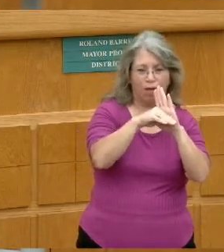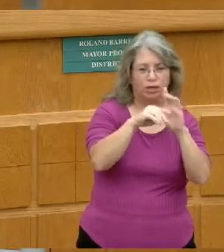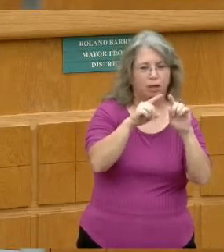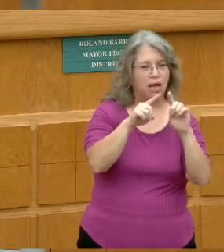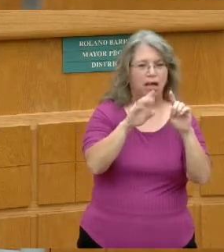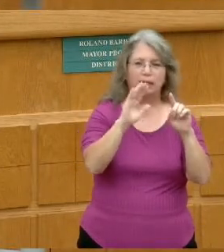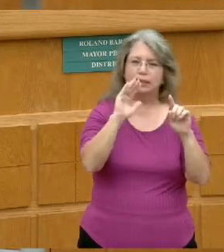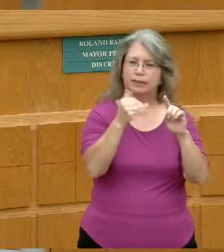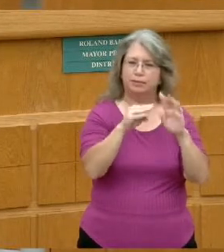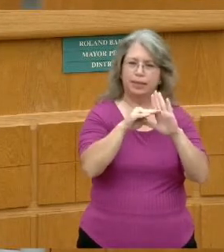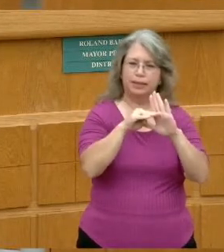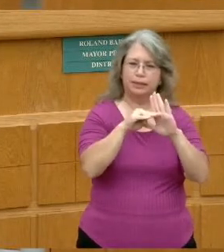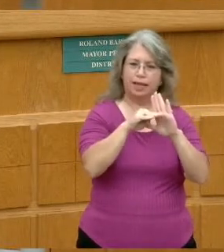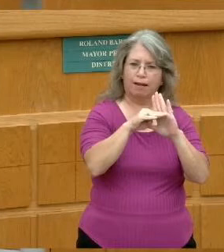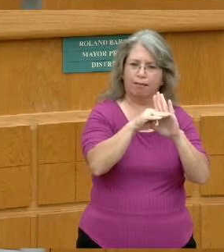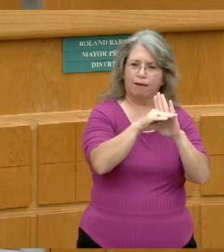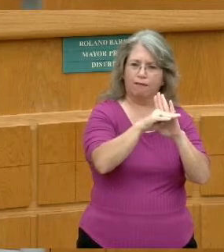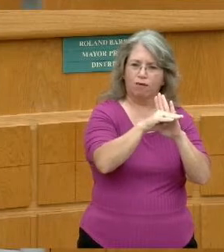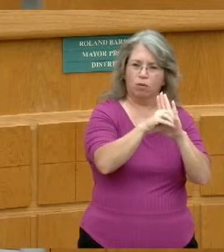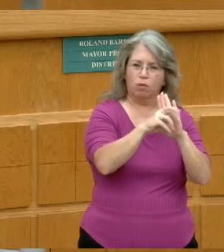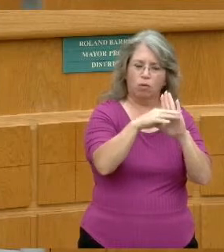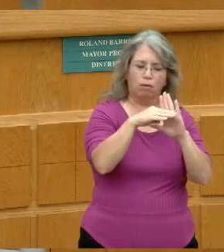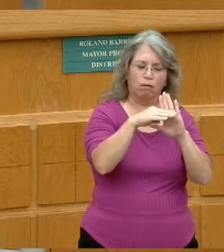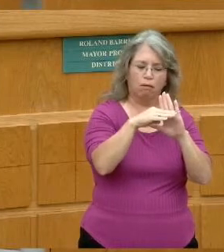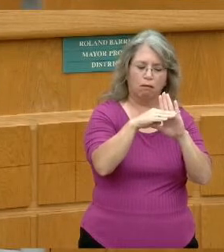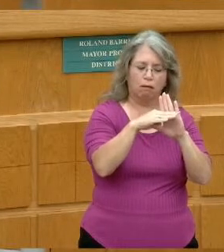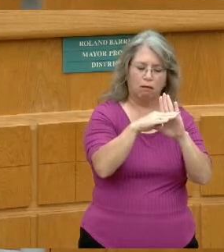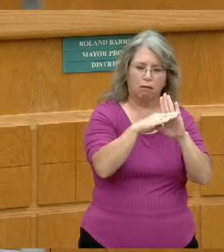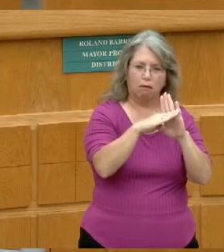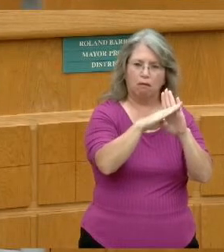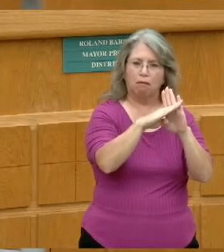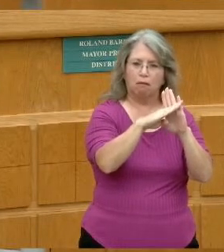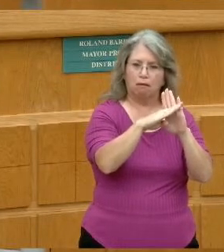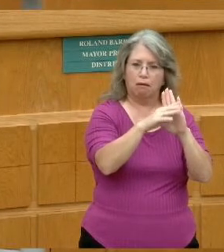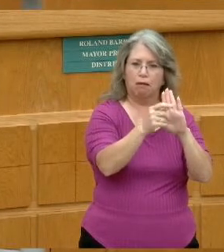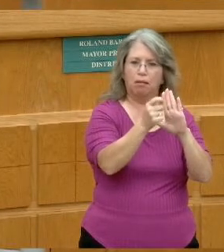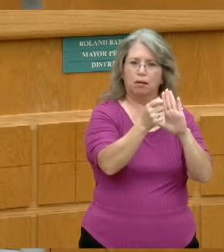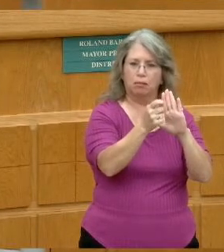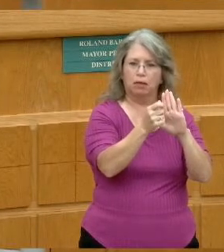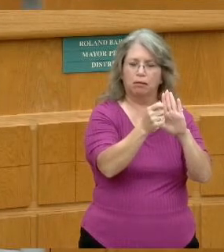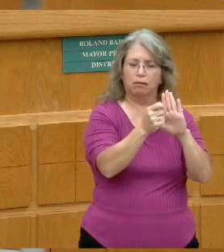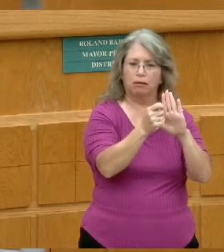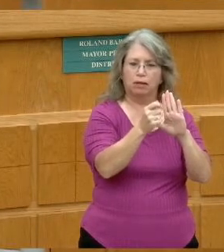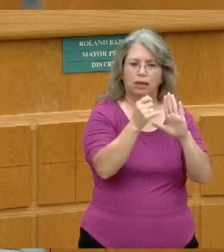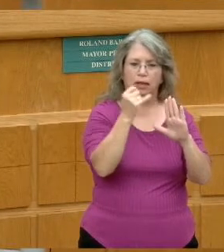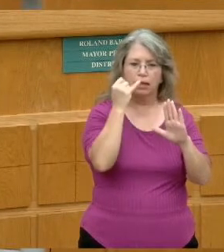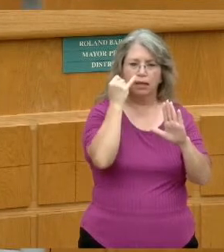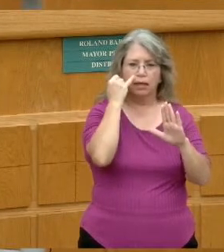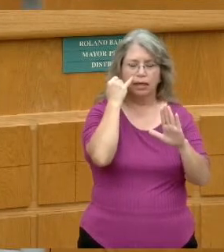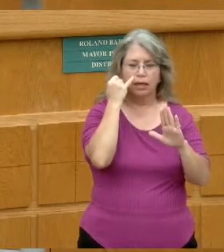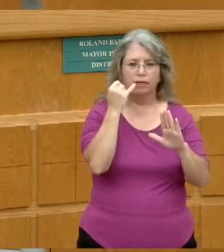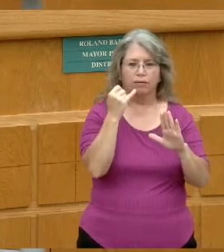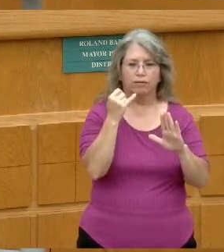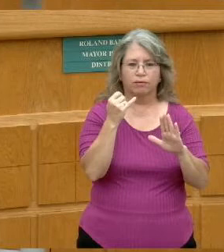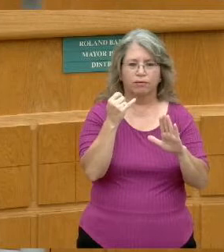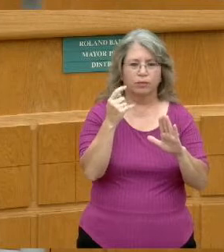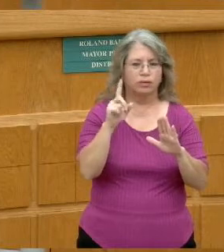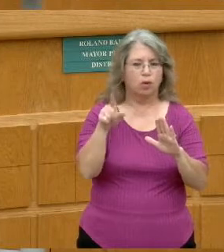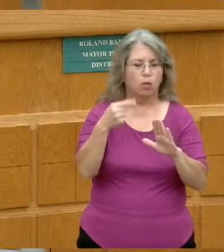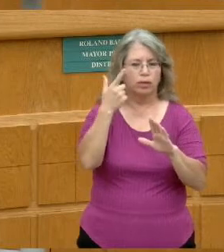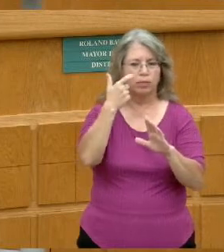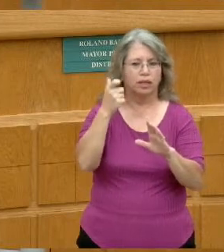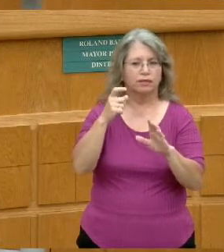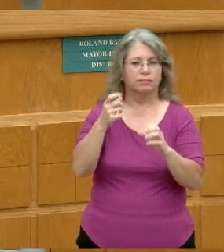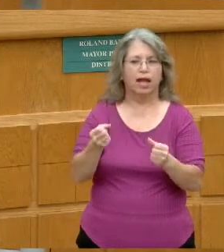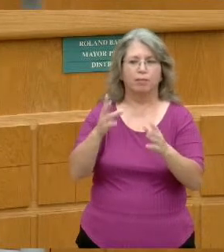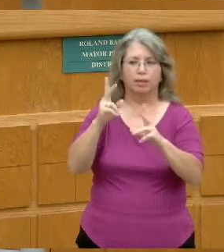If there was just an effect of the number of cases being a factor of how many people are getting tested. Now